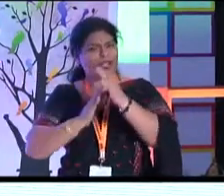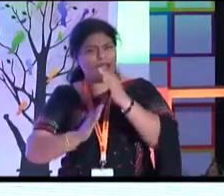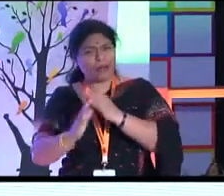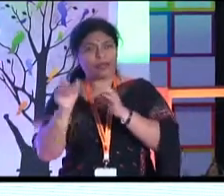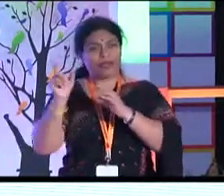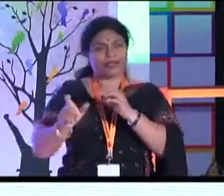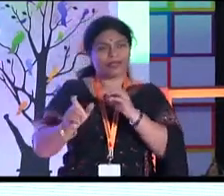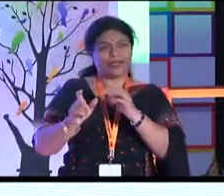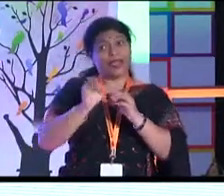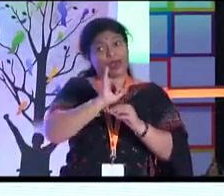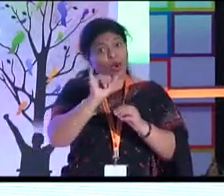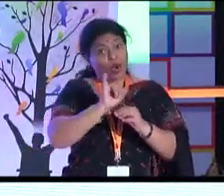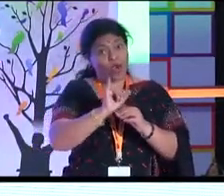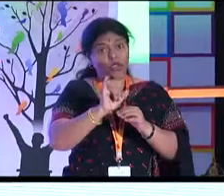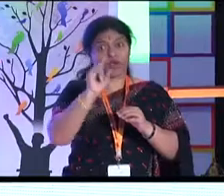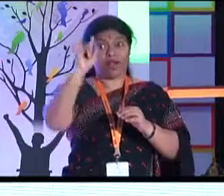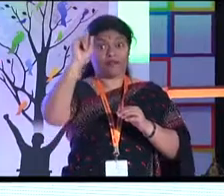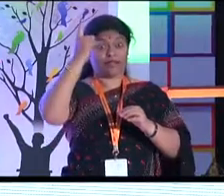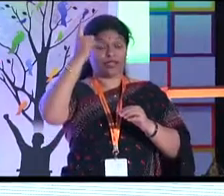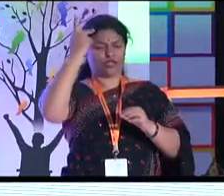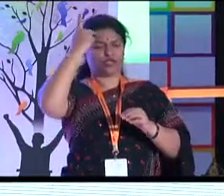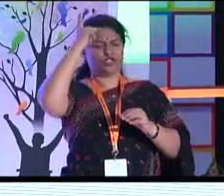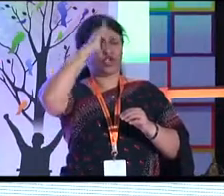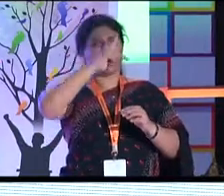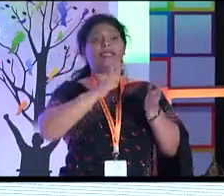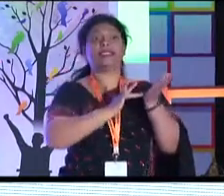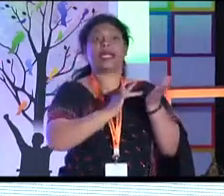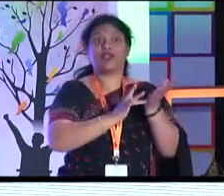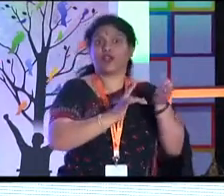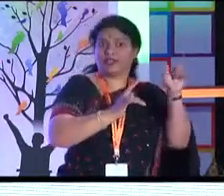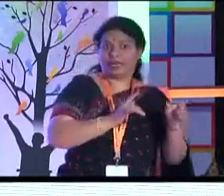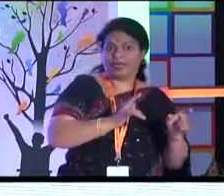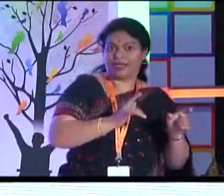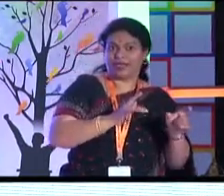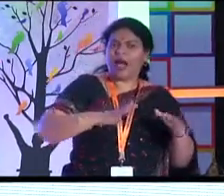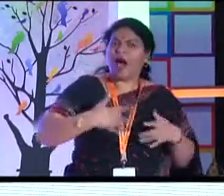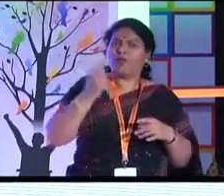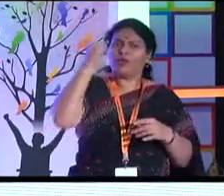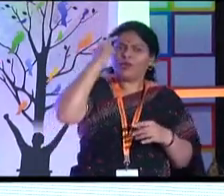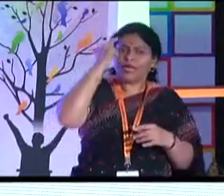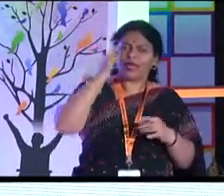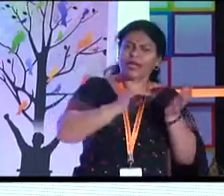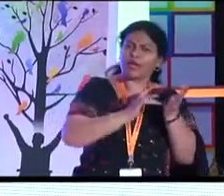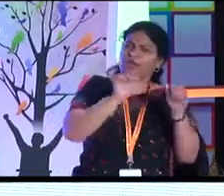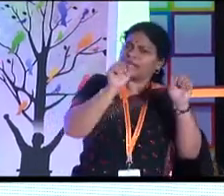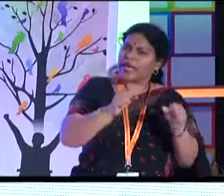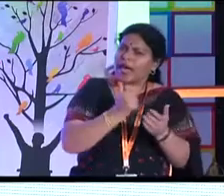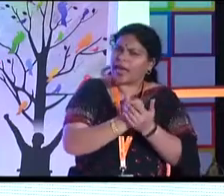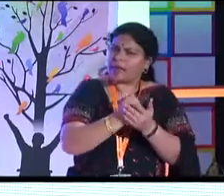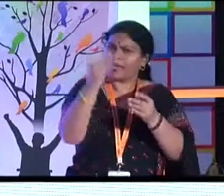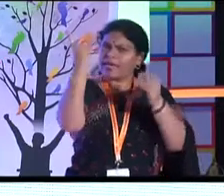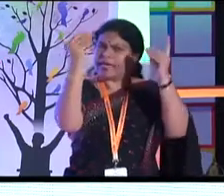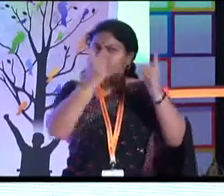another tag of being the first-class technologist. So what do you how do you think that technology can help in